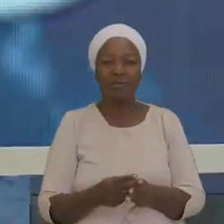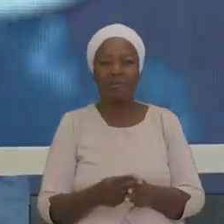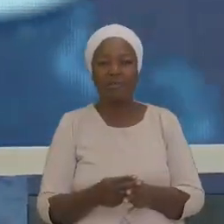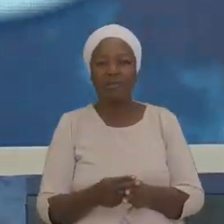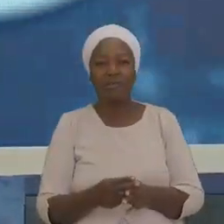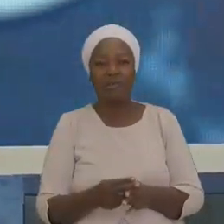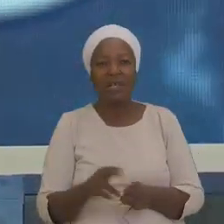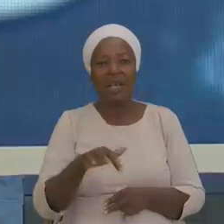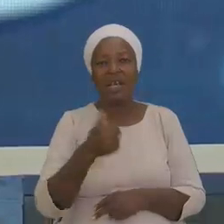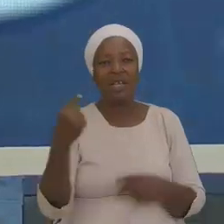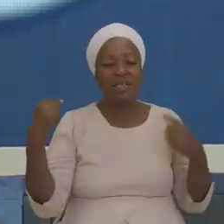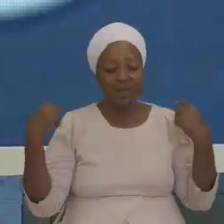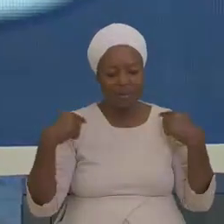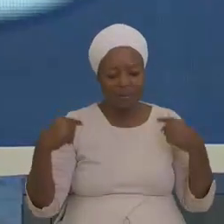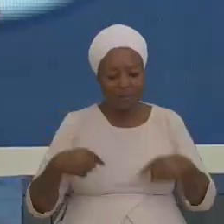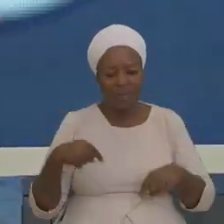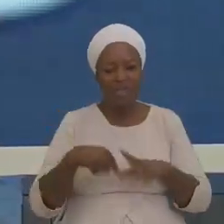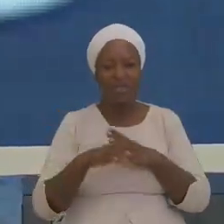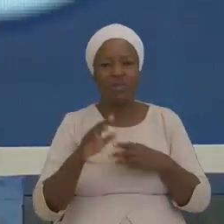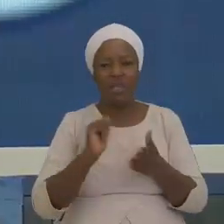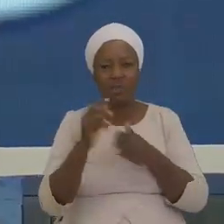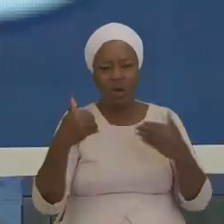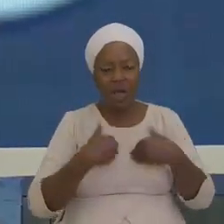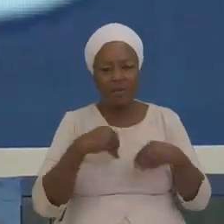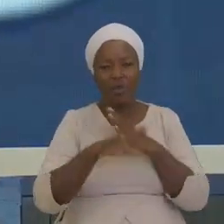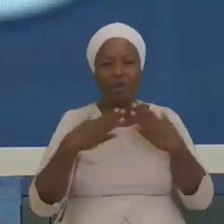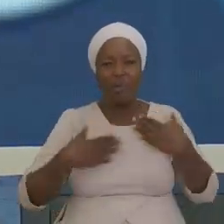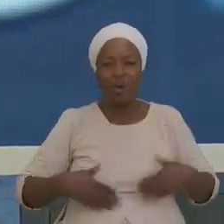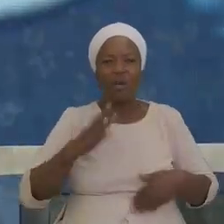Any pain you have in your body will vanish away.